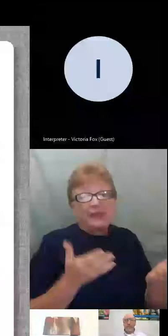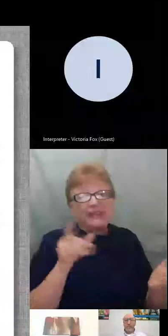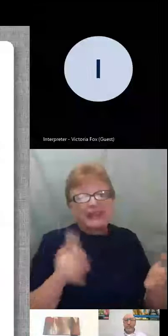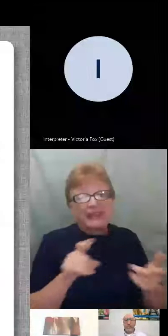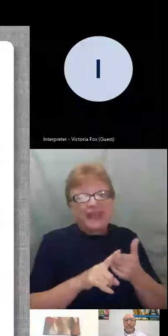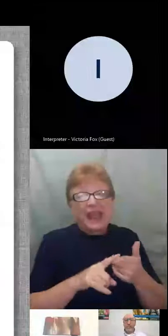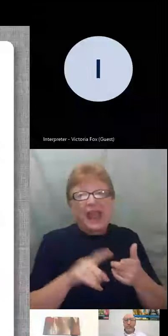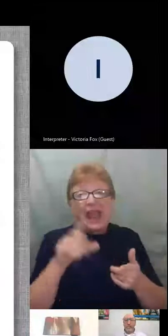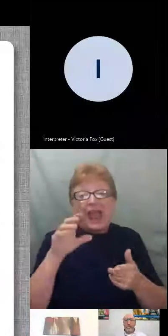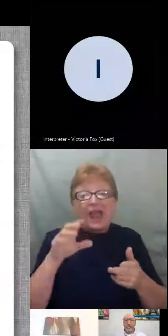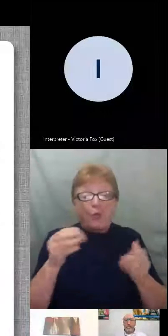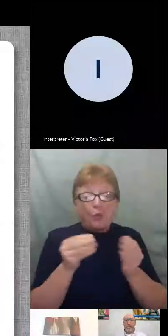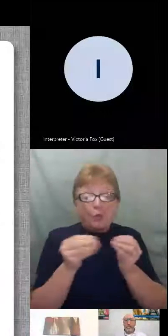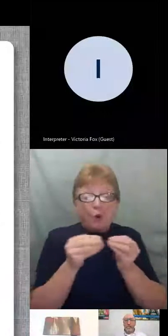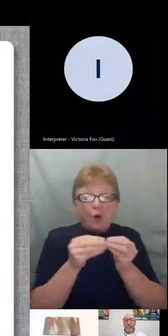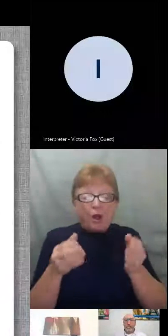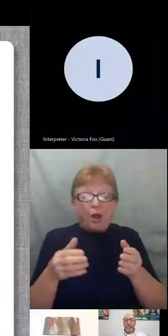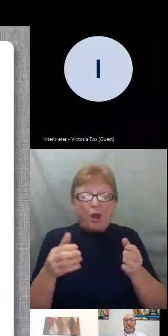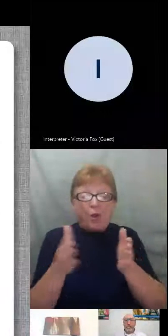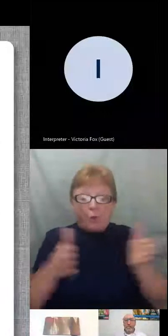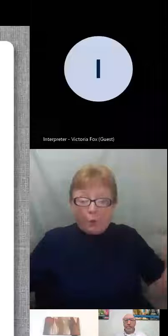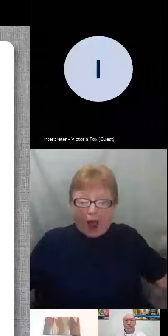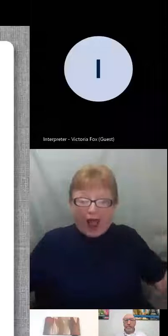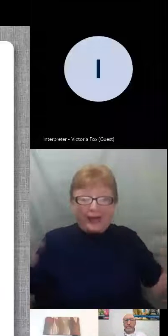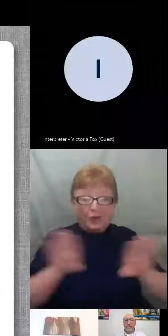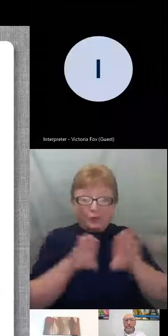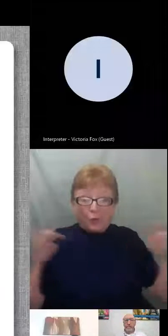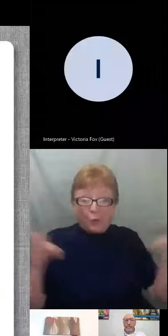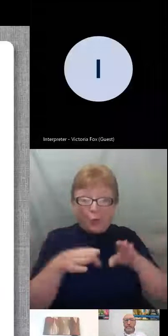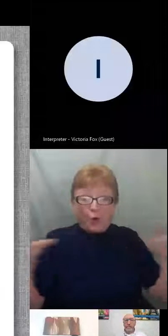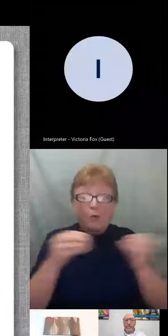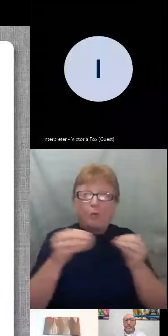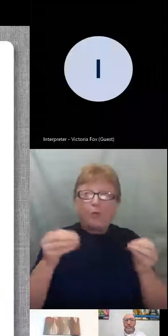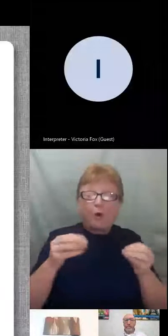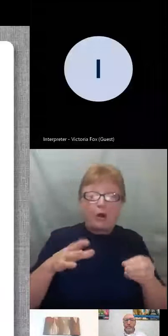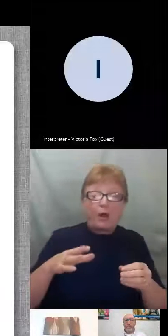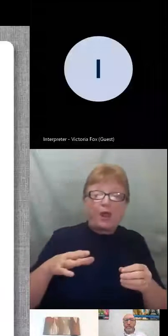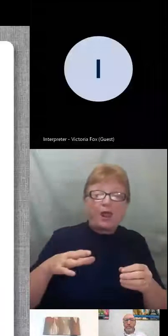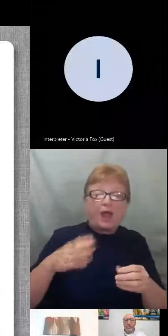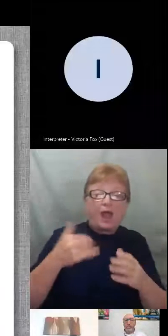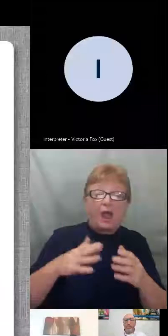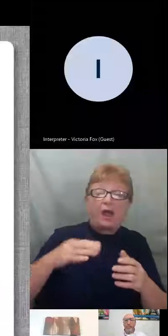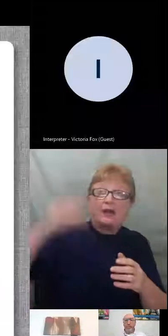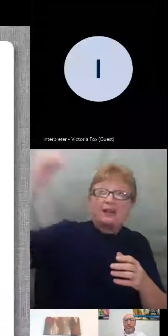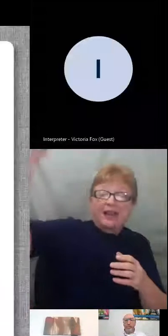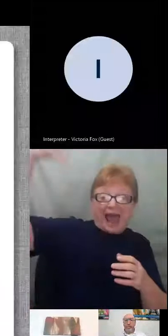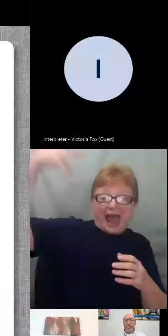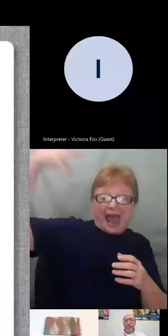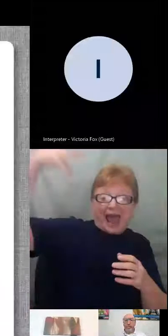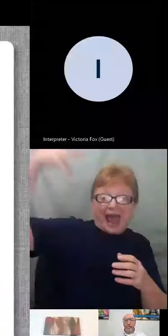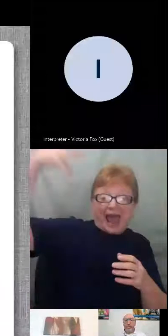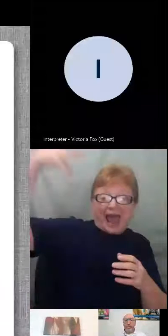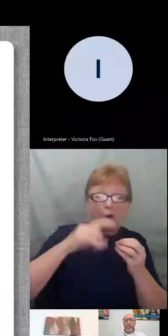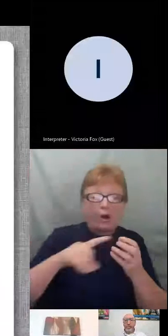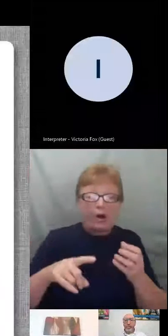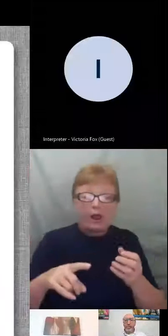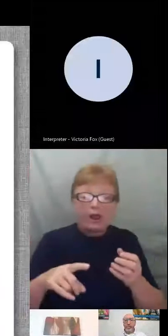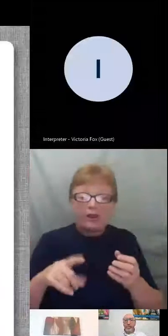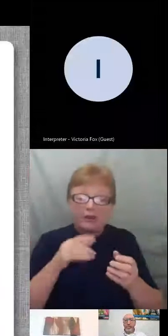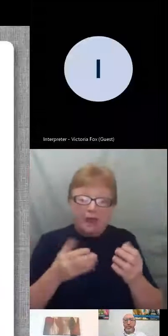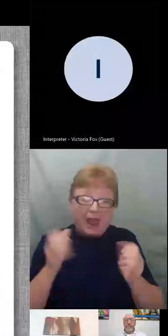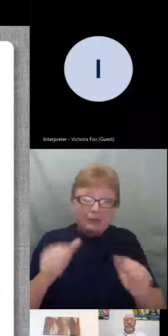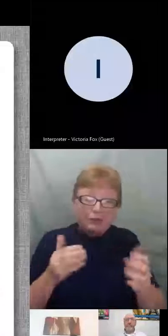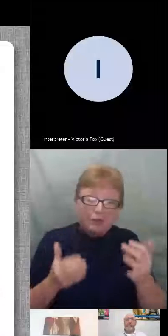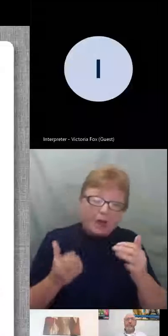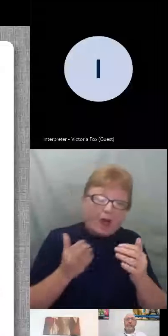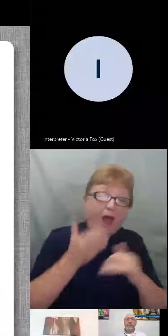doorways, ramps for steps, and extra lighting. The voting station may also be